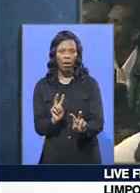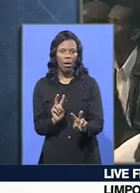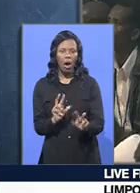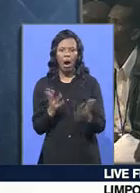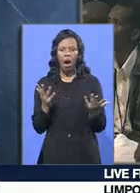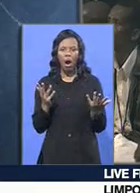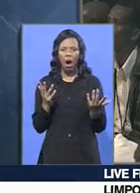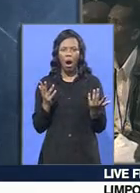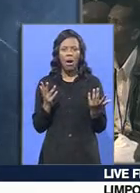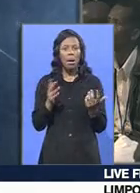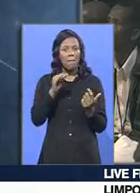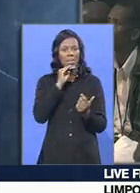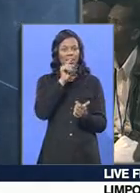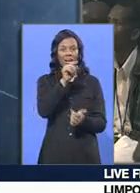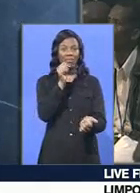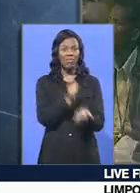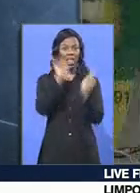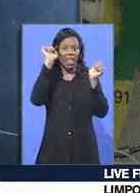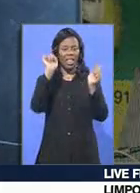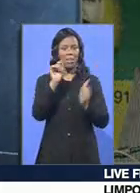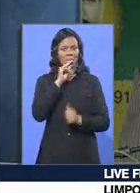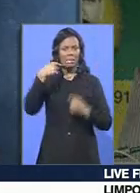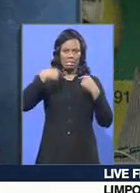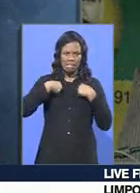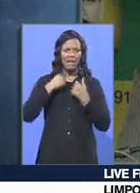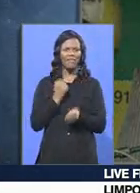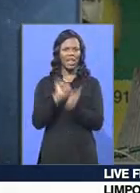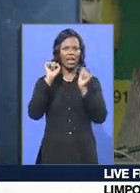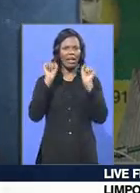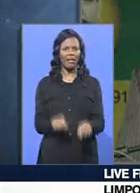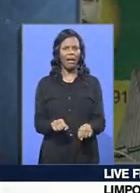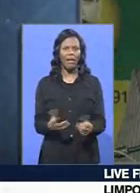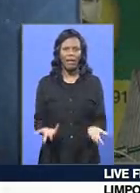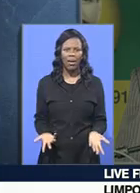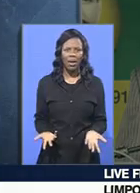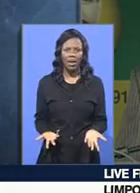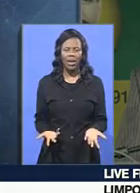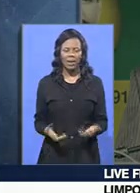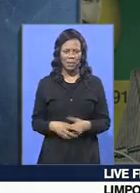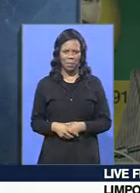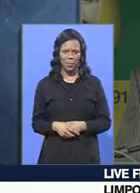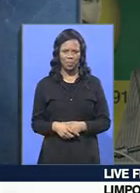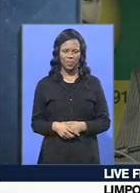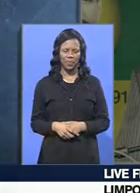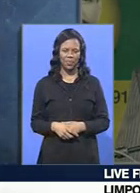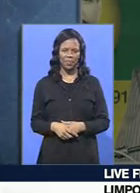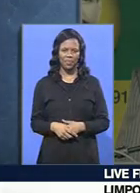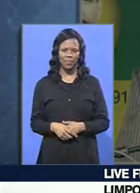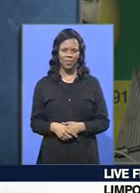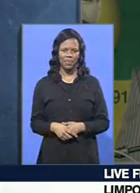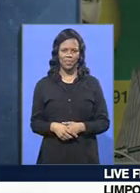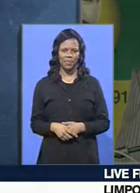their own freedom in the freedom of Madiba that day.